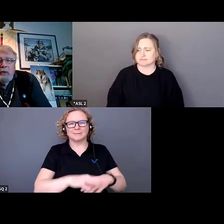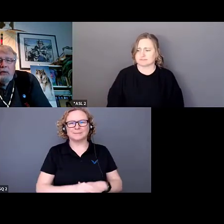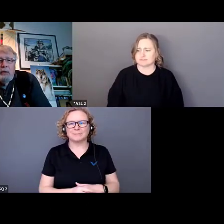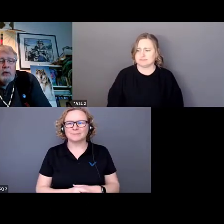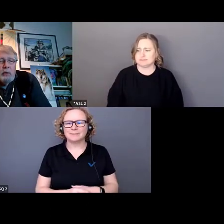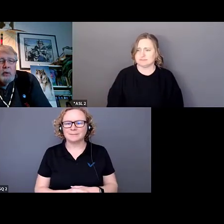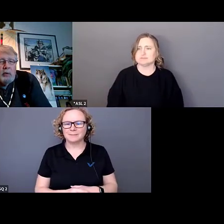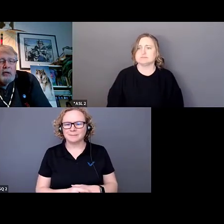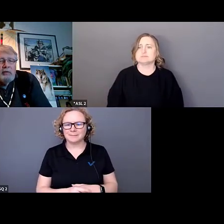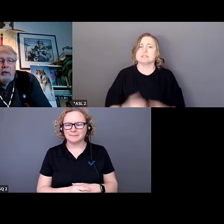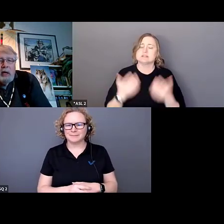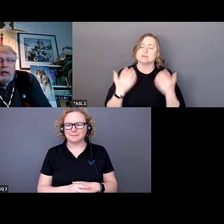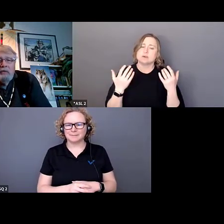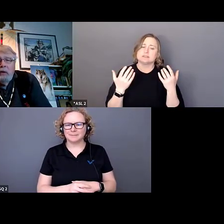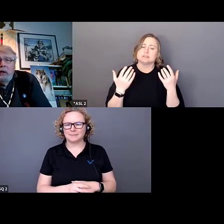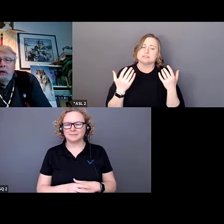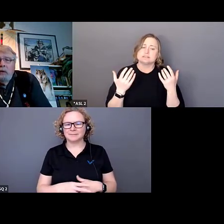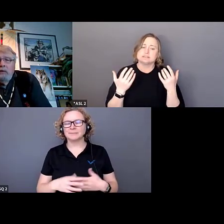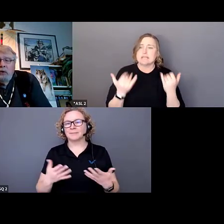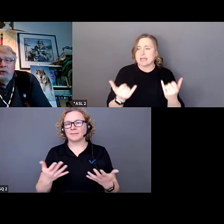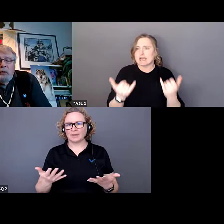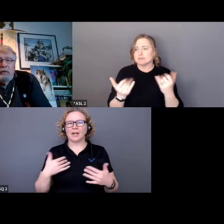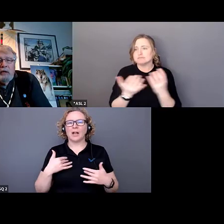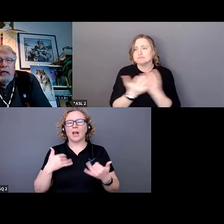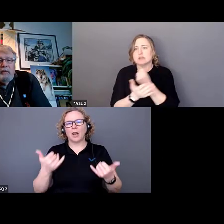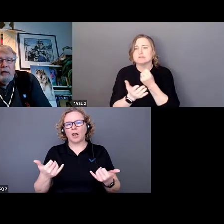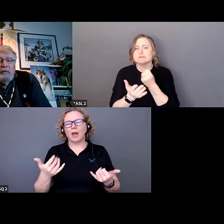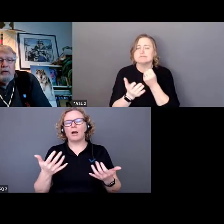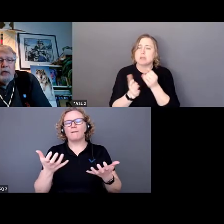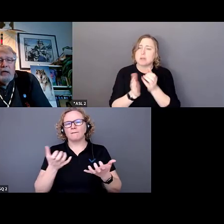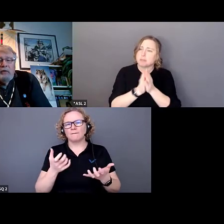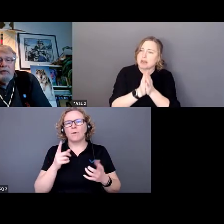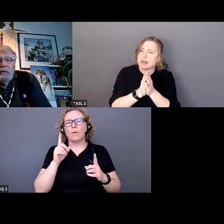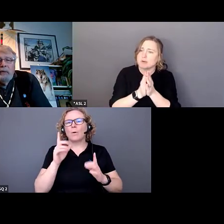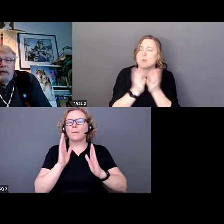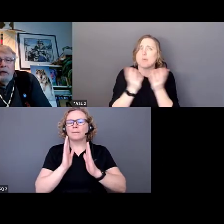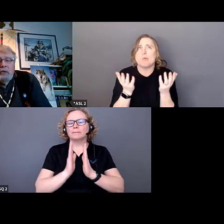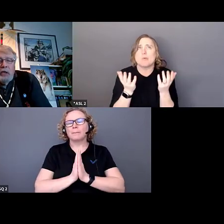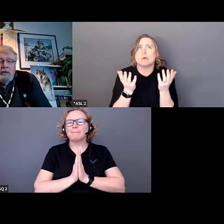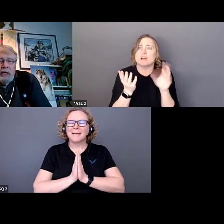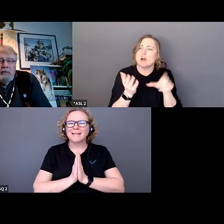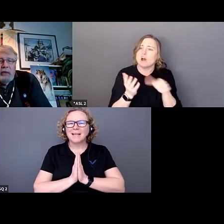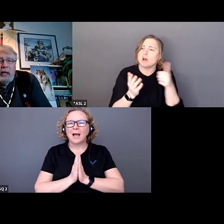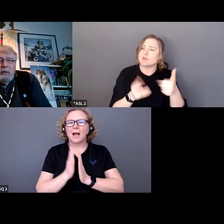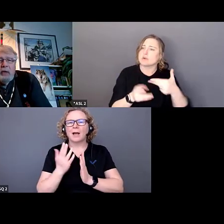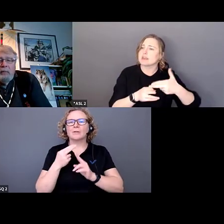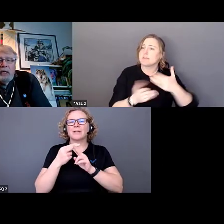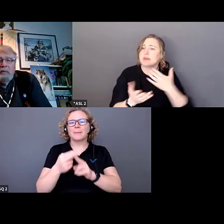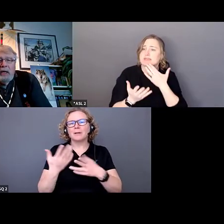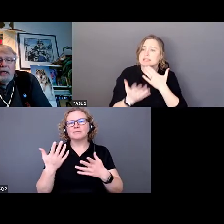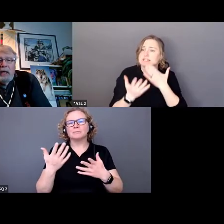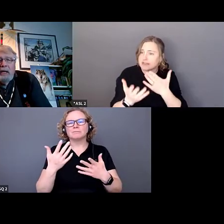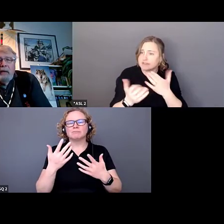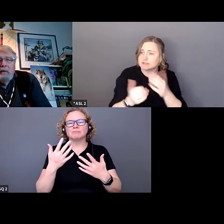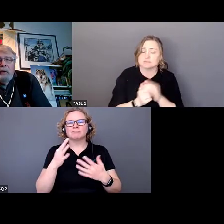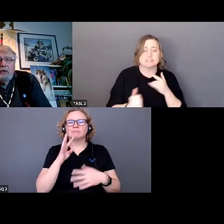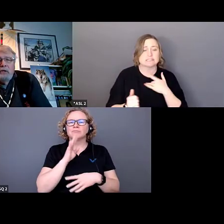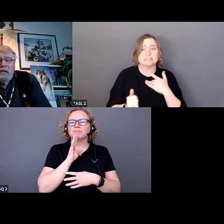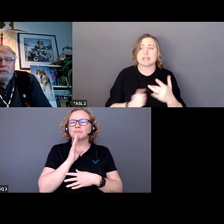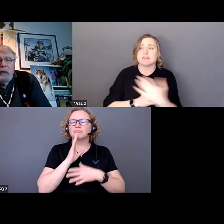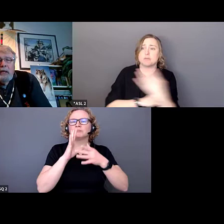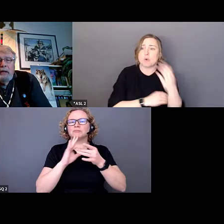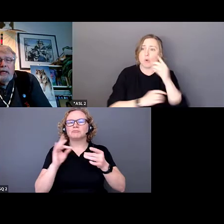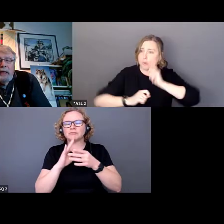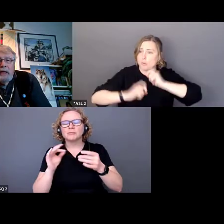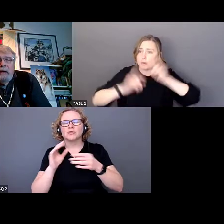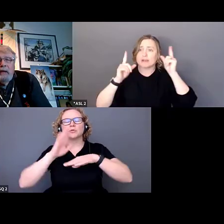now share with you, or what we sometimes refer to as the Thanksgiving address, which I say every day when I begin my day, which